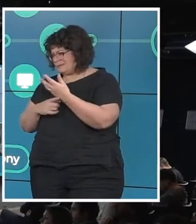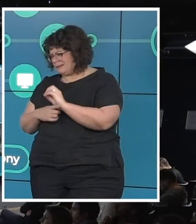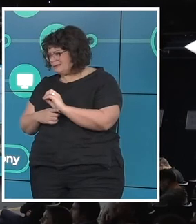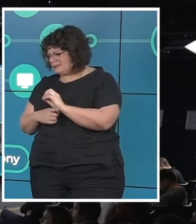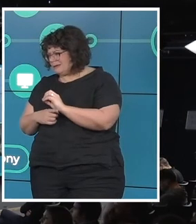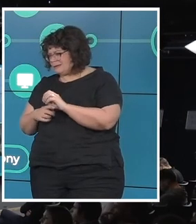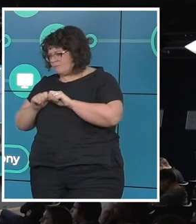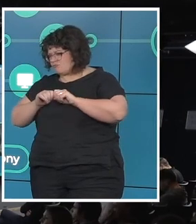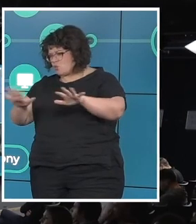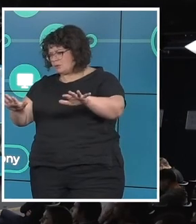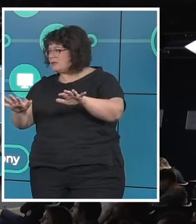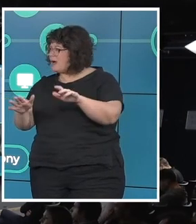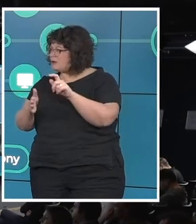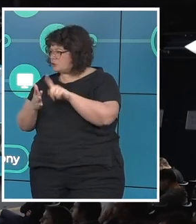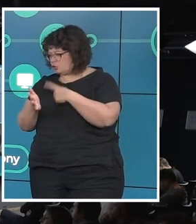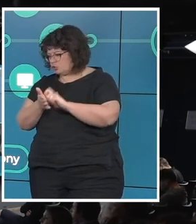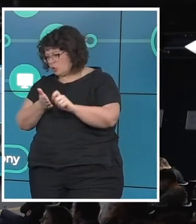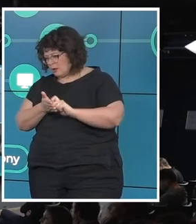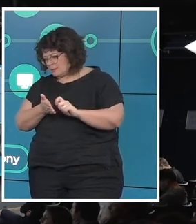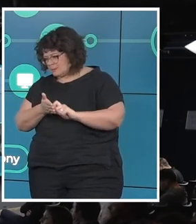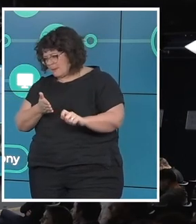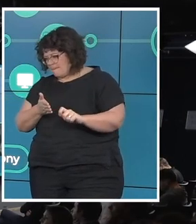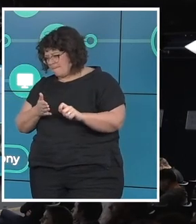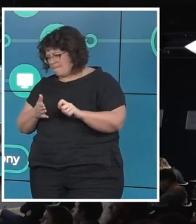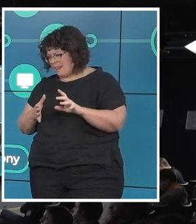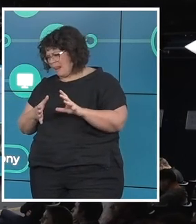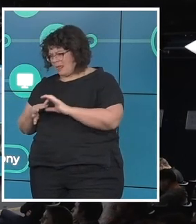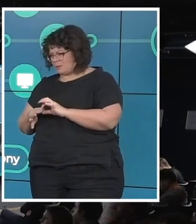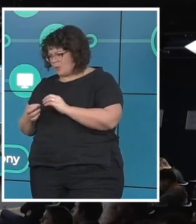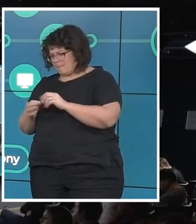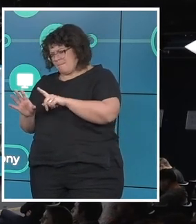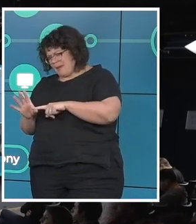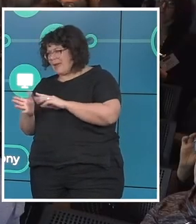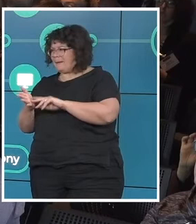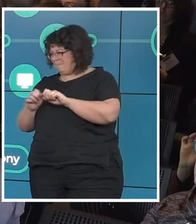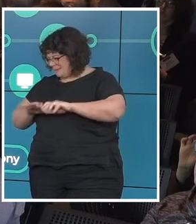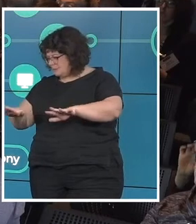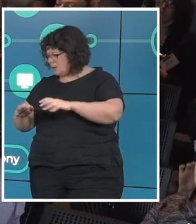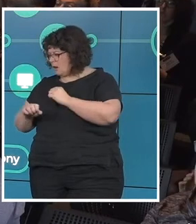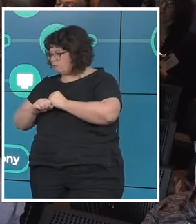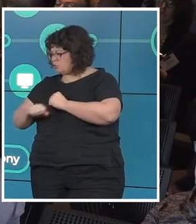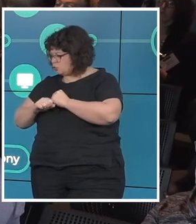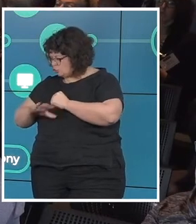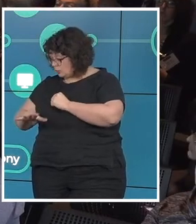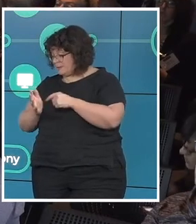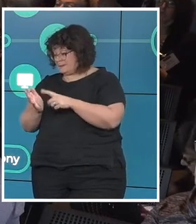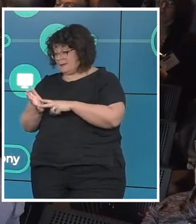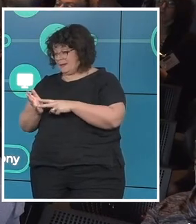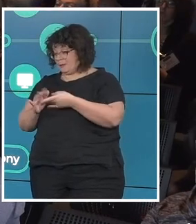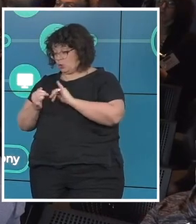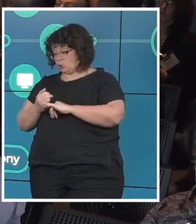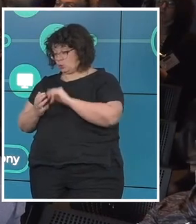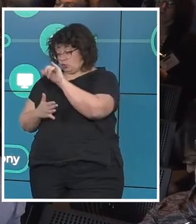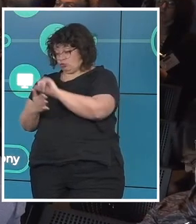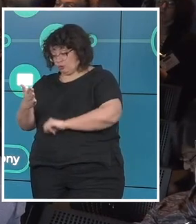So TV news is scripted as if it has no pictures. And it was originally an efficiency saving,